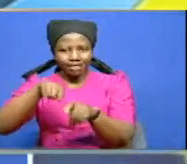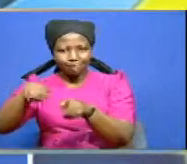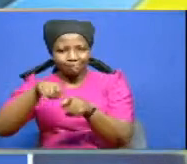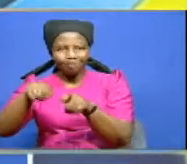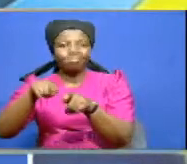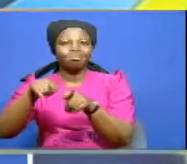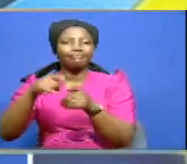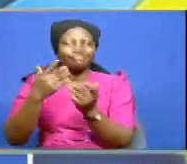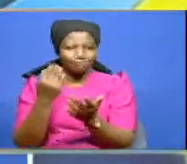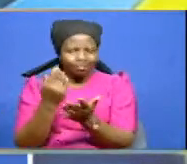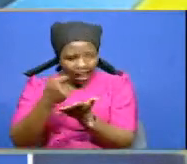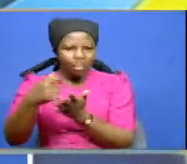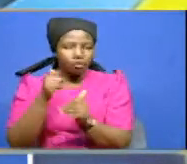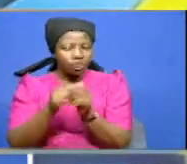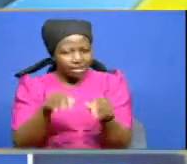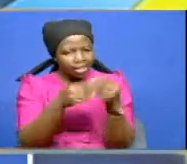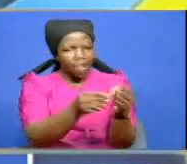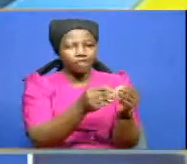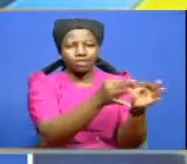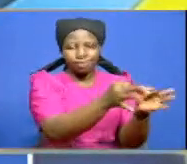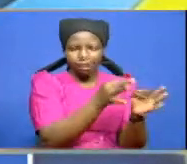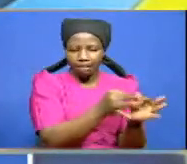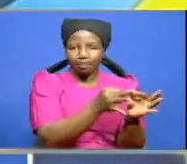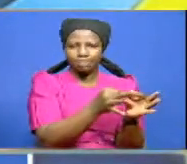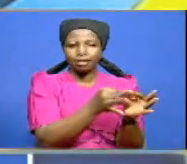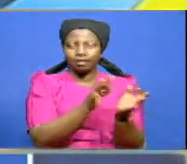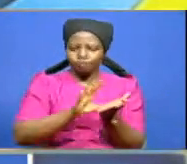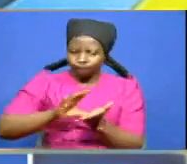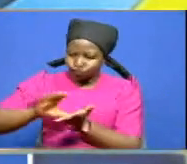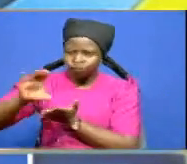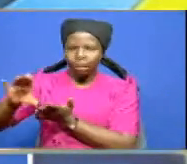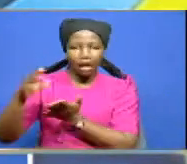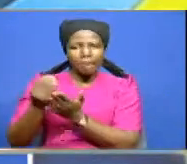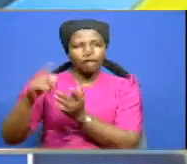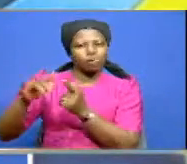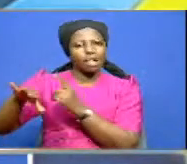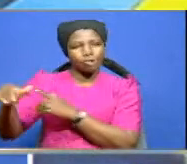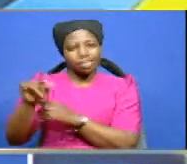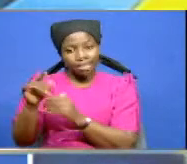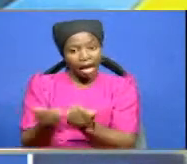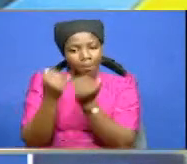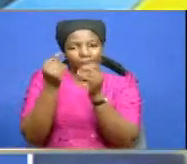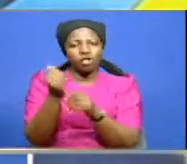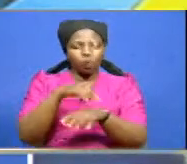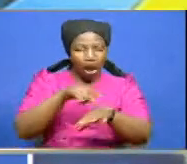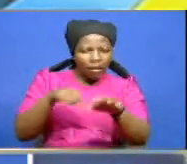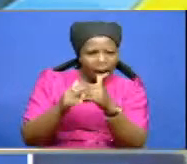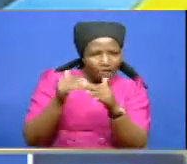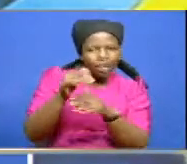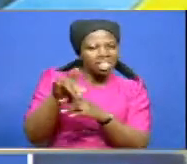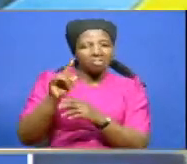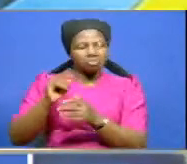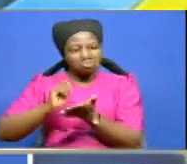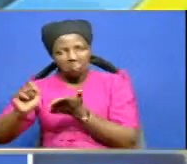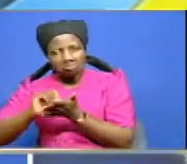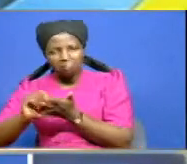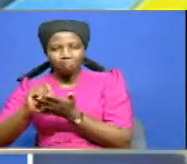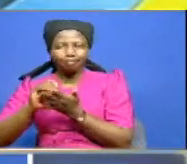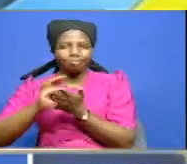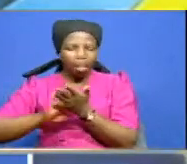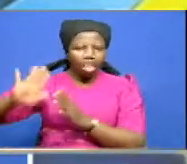to release money to the county. The move coming a few hours after he was sworn in as acting governor, replacing